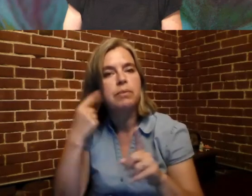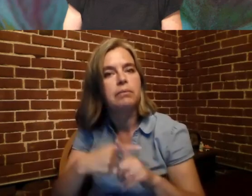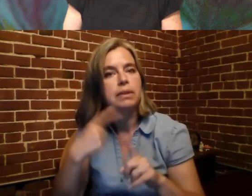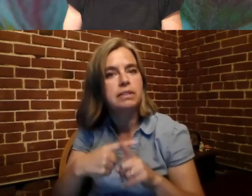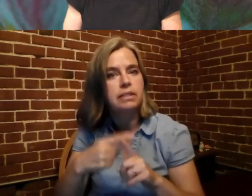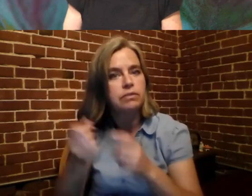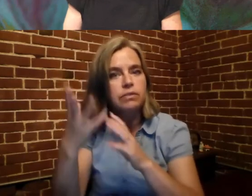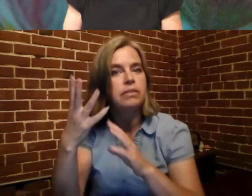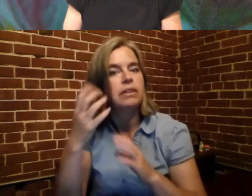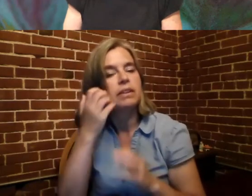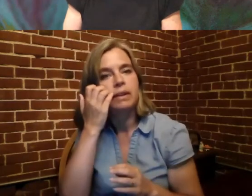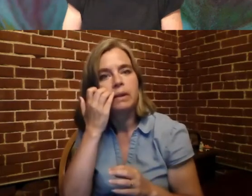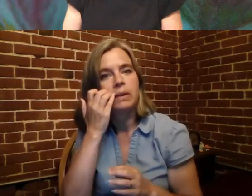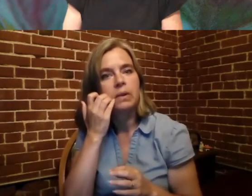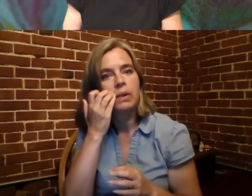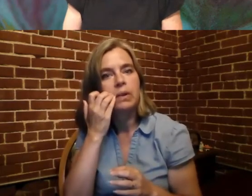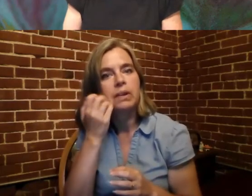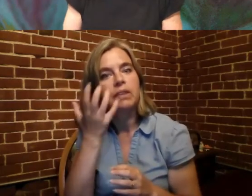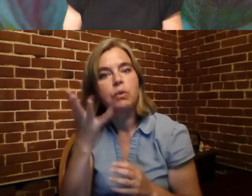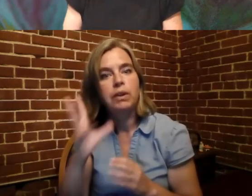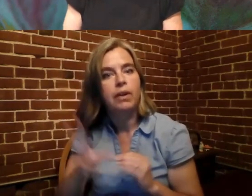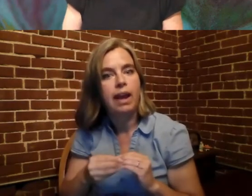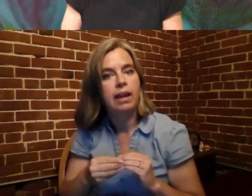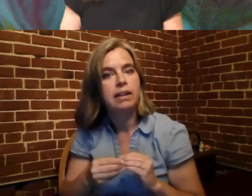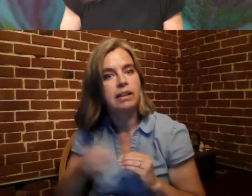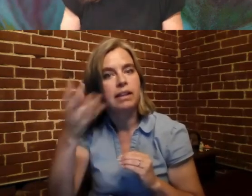there's anything else you'd like to add, just let me know.